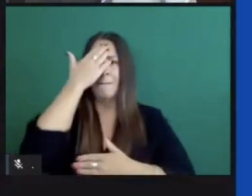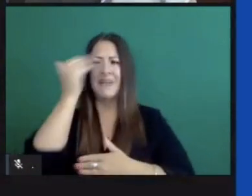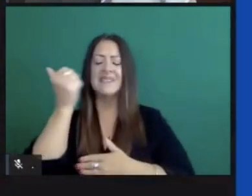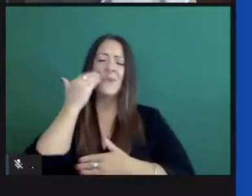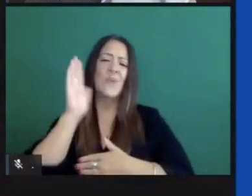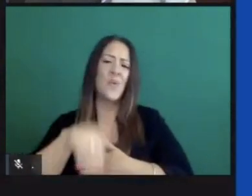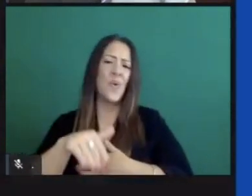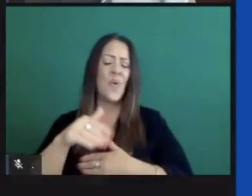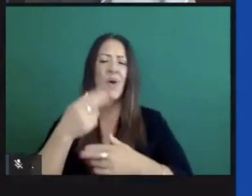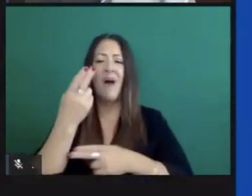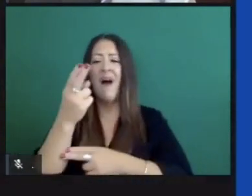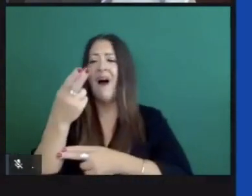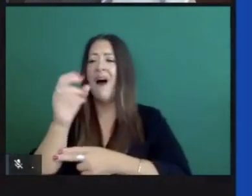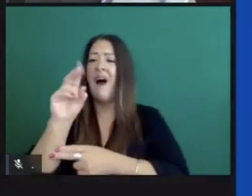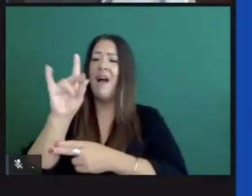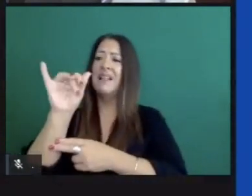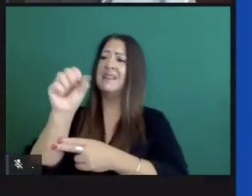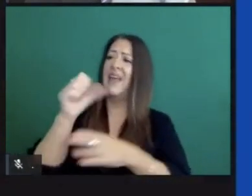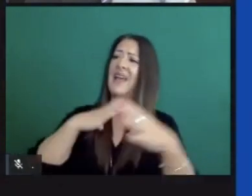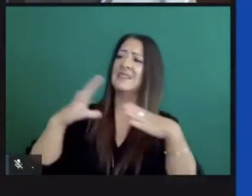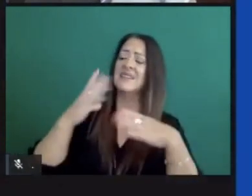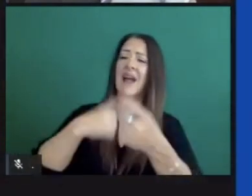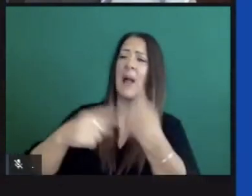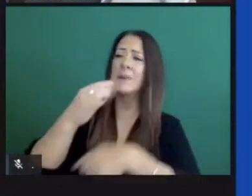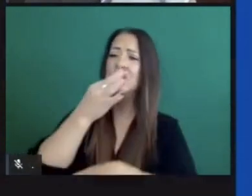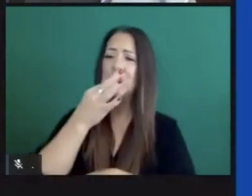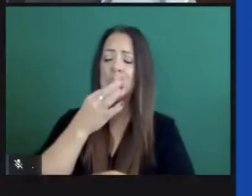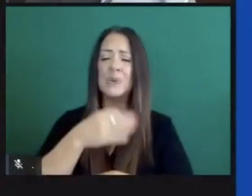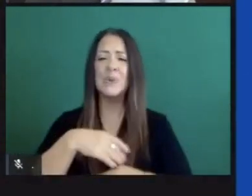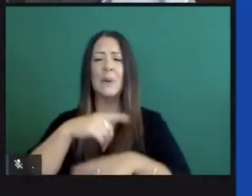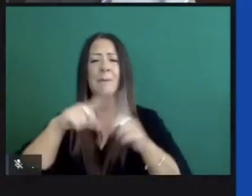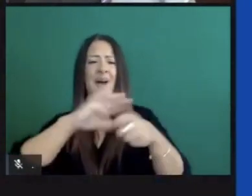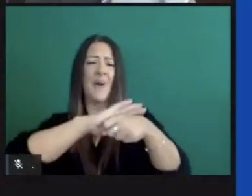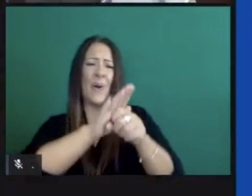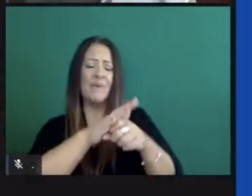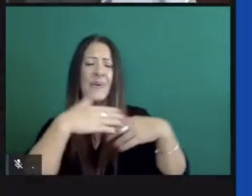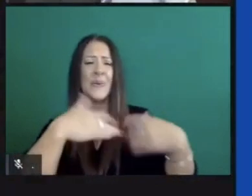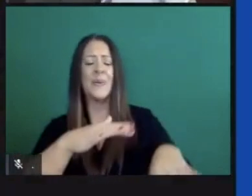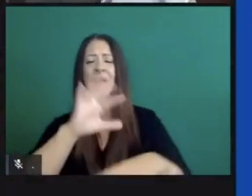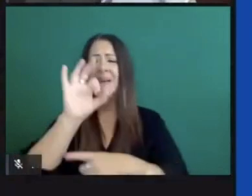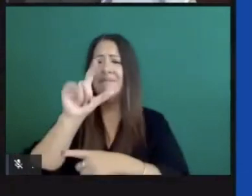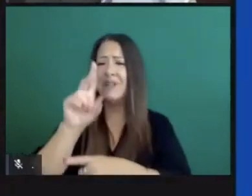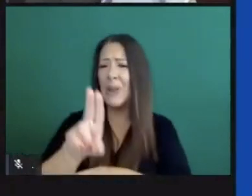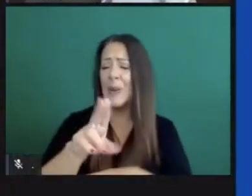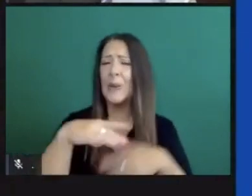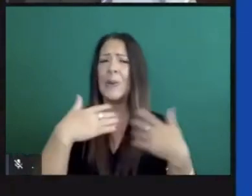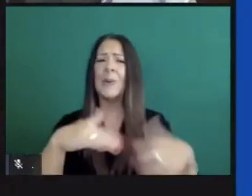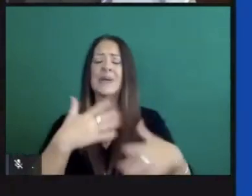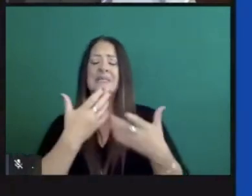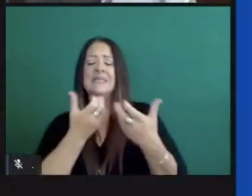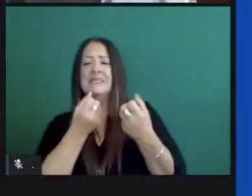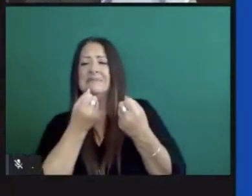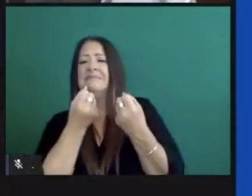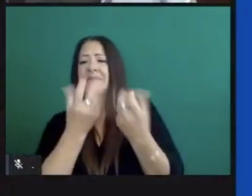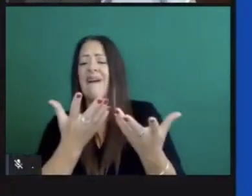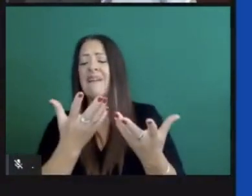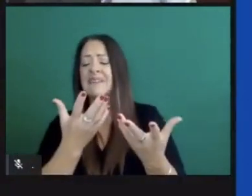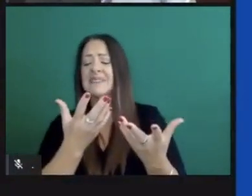time with COVID, given flu, given cooler weather, and much of